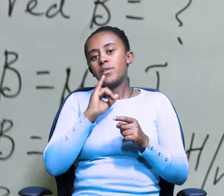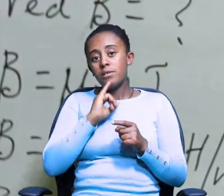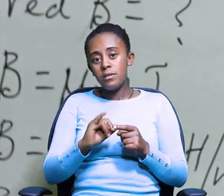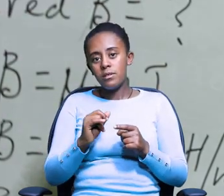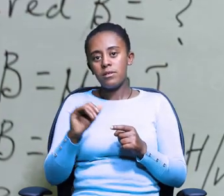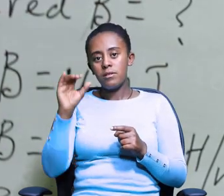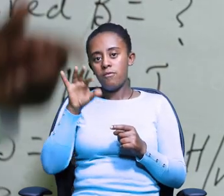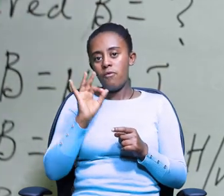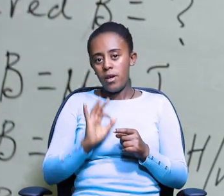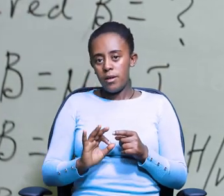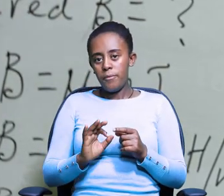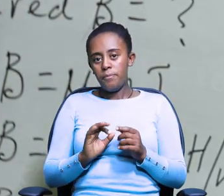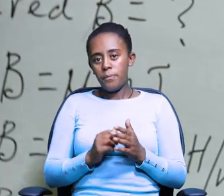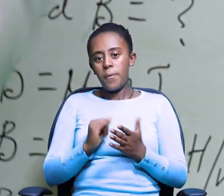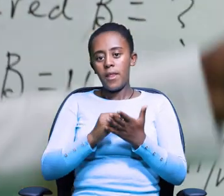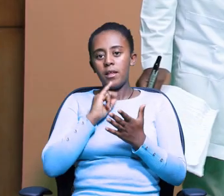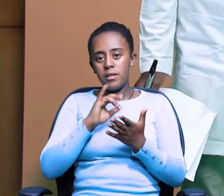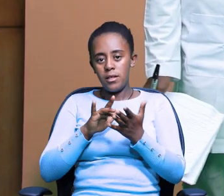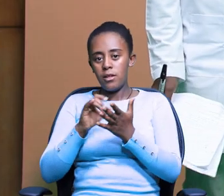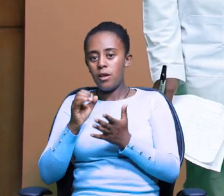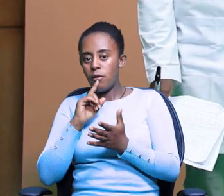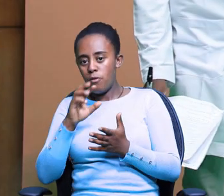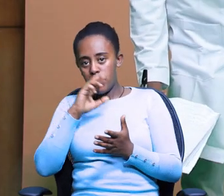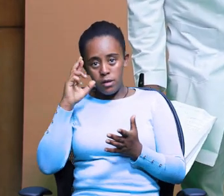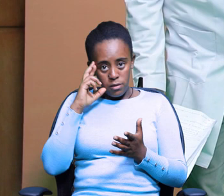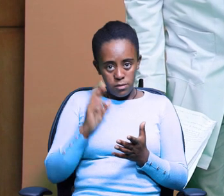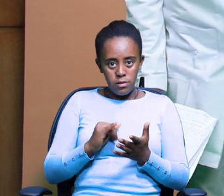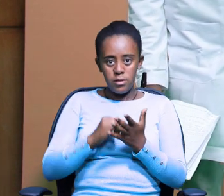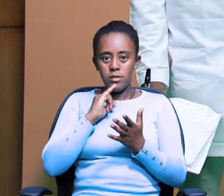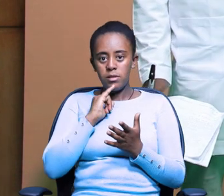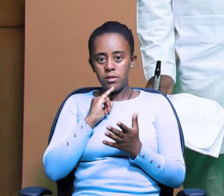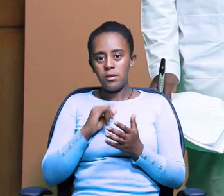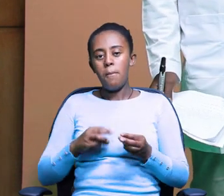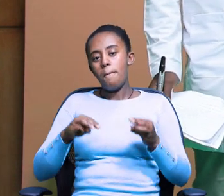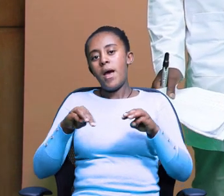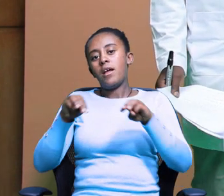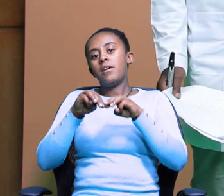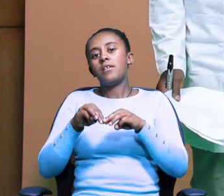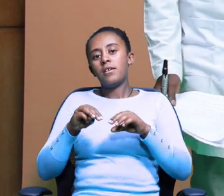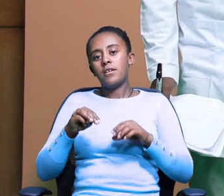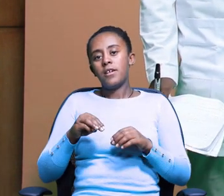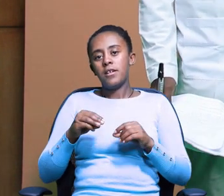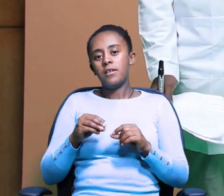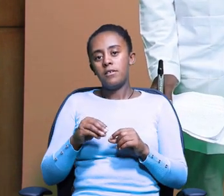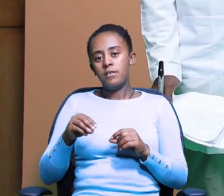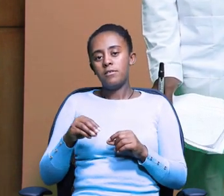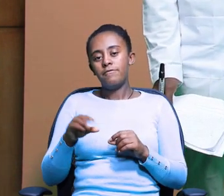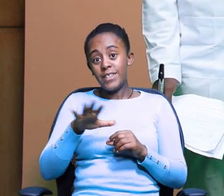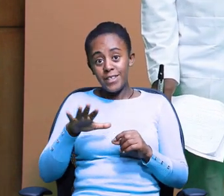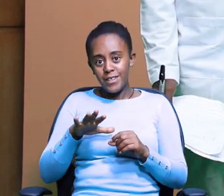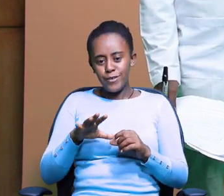one, find the magnetic strength at the center of the solenoid, because at the center of the solenoid, the magnetic field is strong and